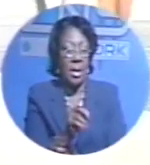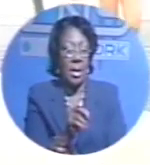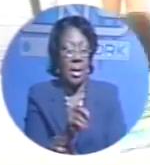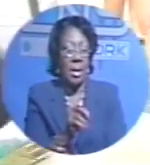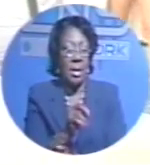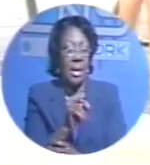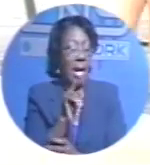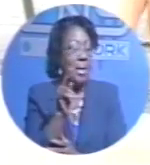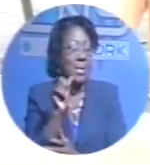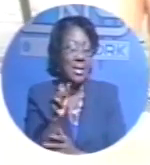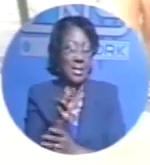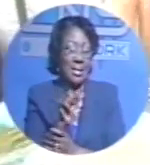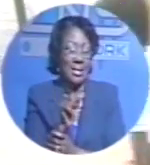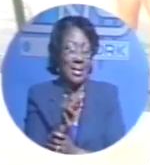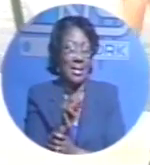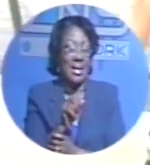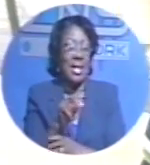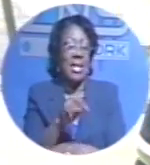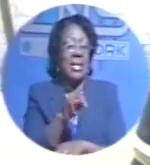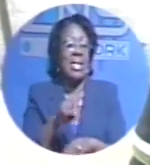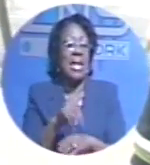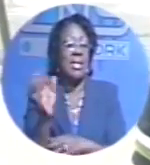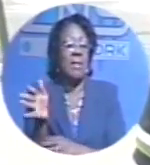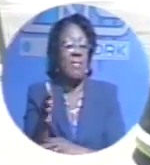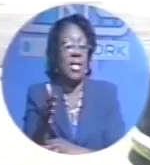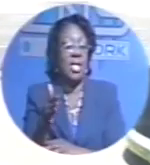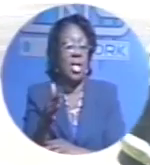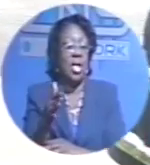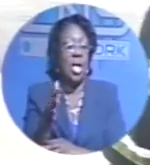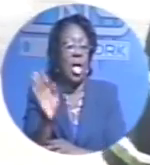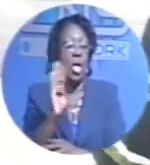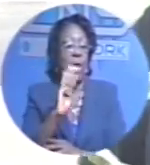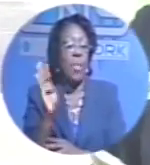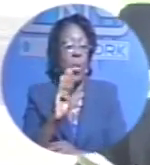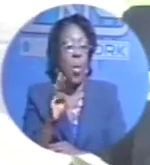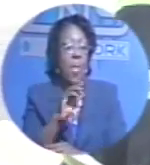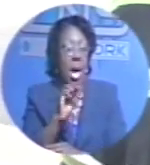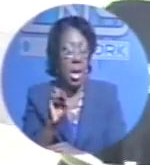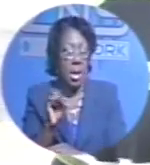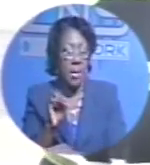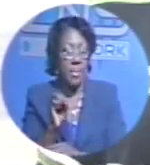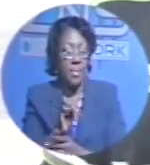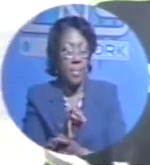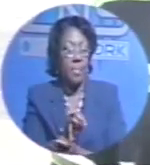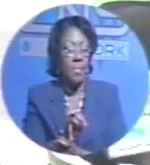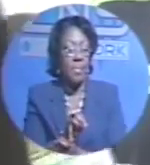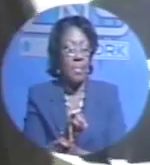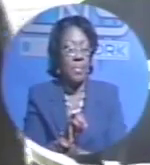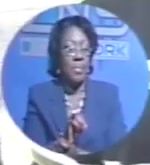Hibiscus. What's the national fish? Blue marlin or grouper.